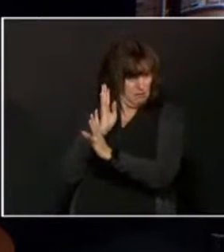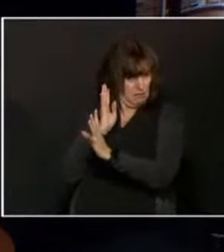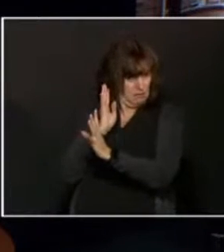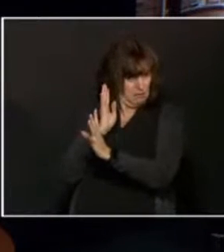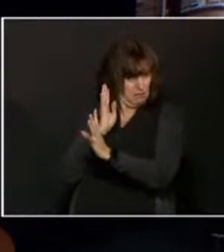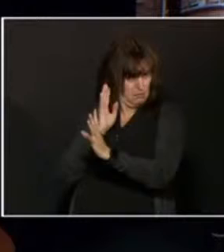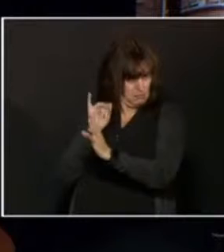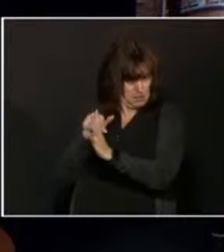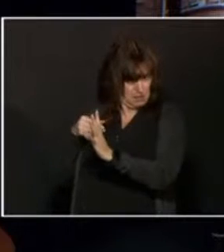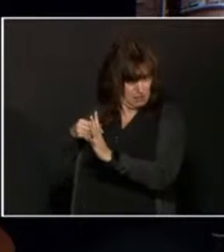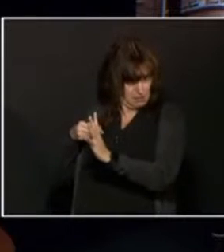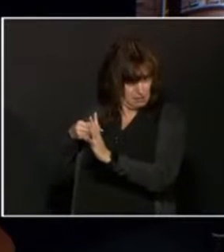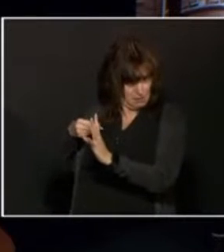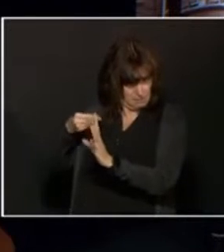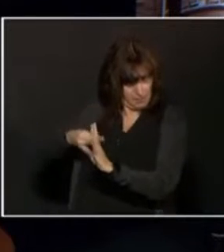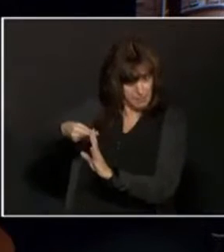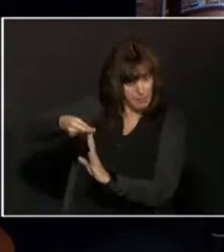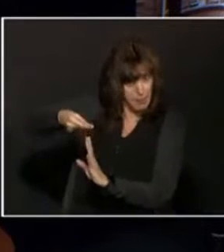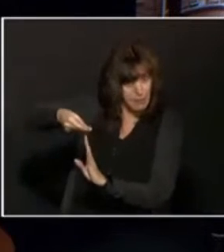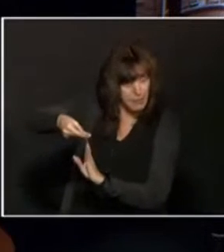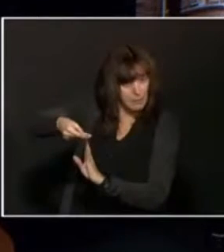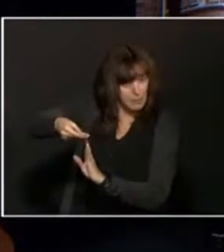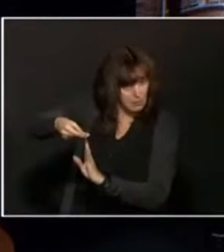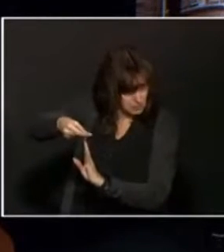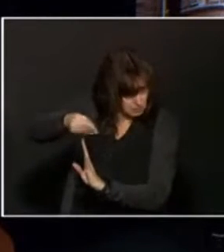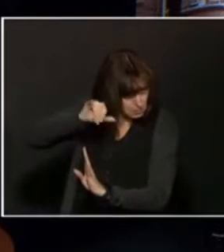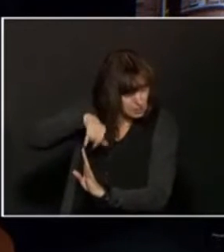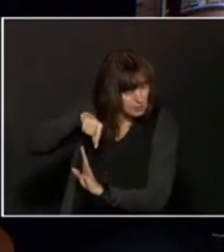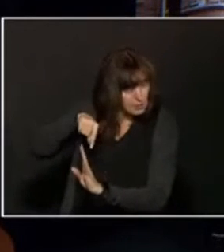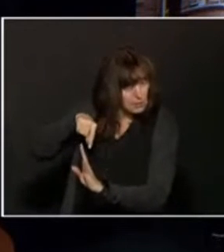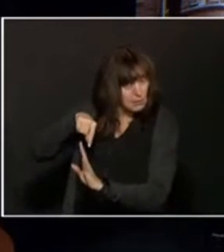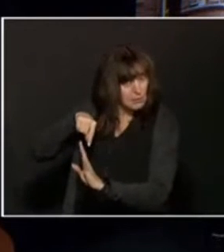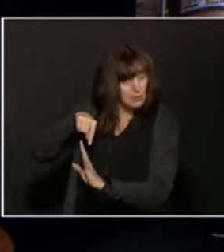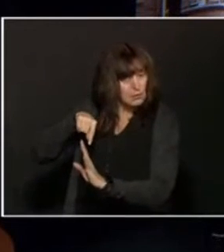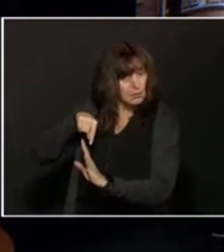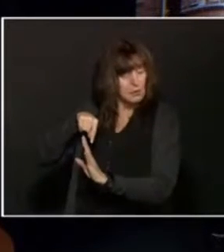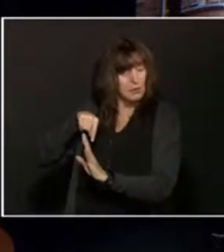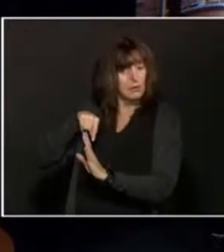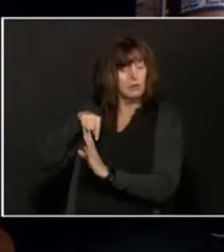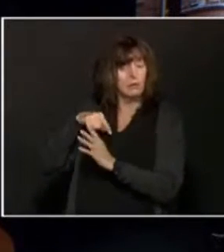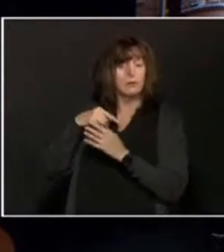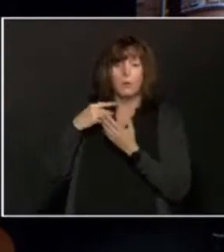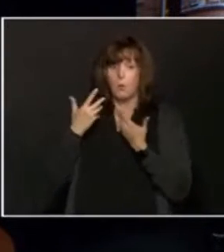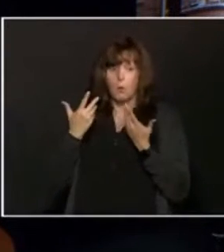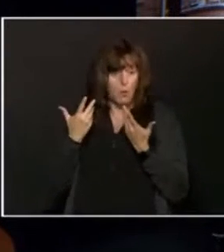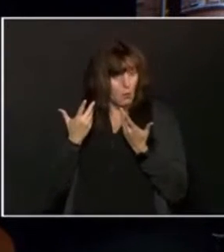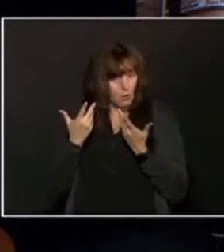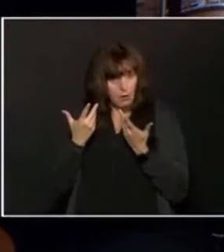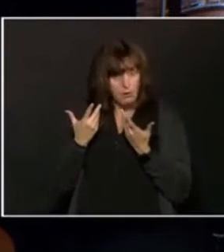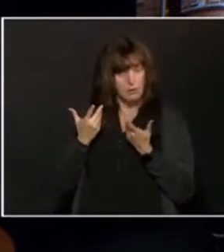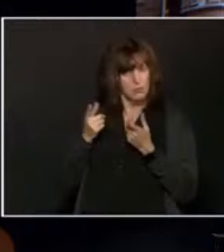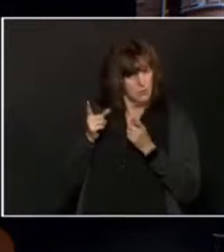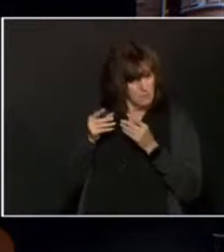warranted in terms of, capacity, for instance, in those types of settings?